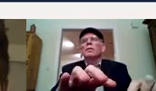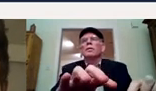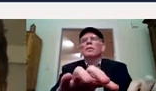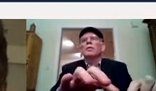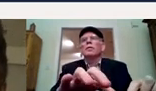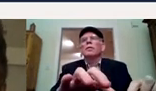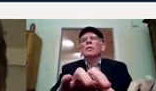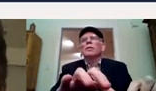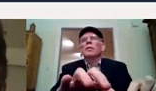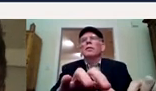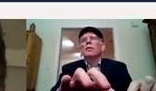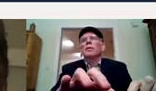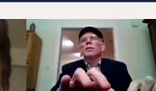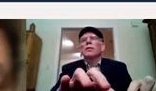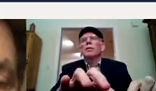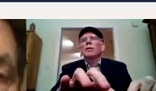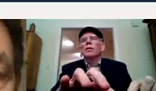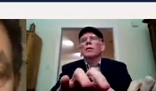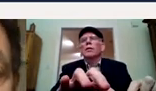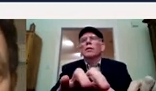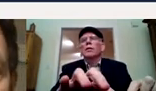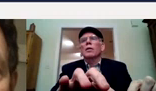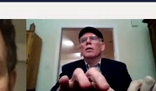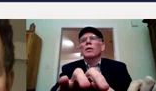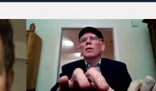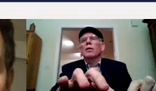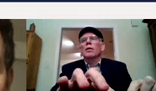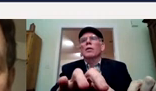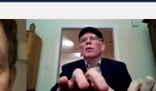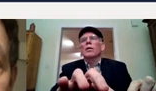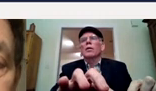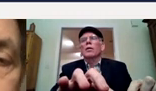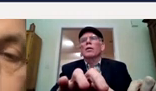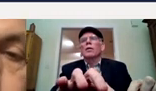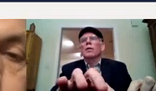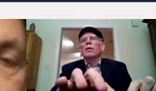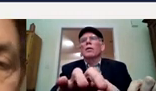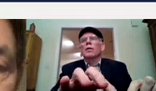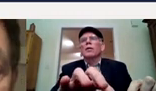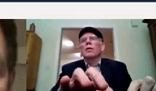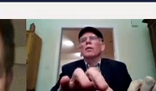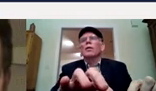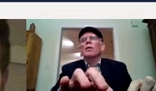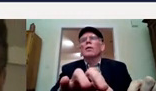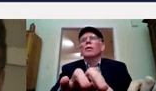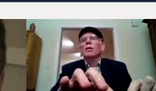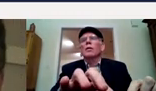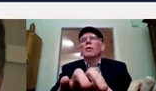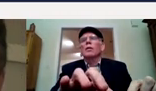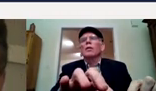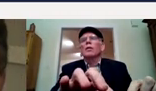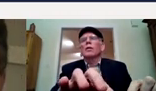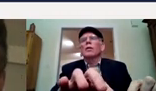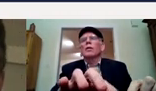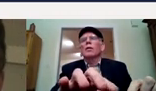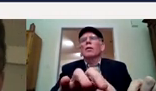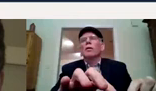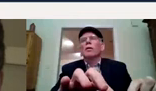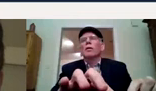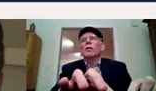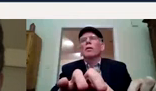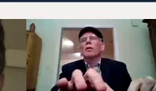organization. I'm going to leave it at that. Take 5 minutes, look at their website, learn more about them, and I think you'll be pleased that they want to be